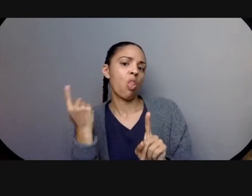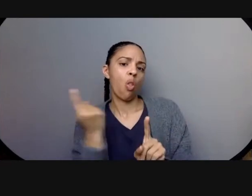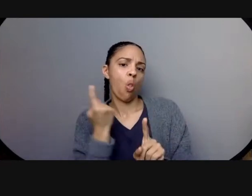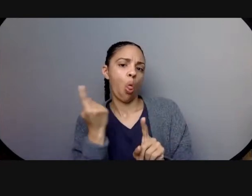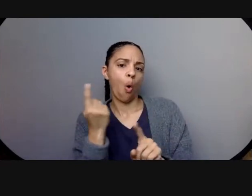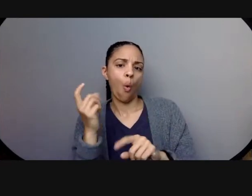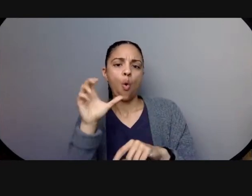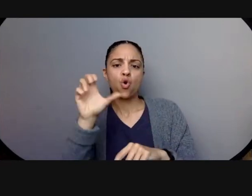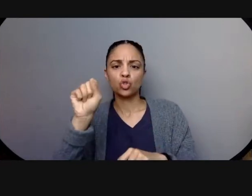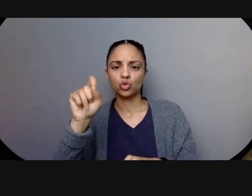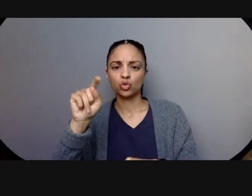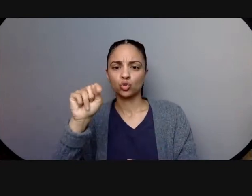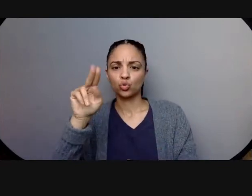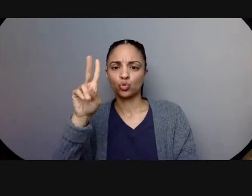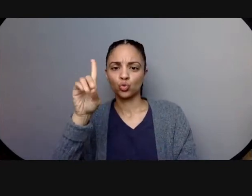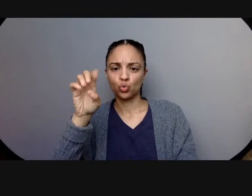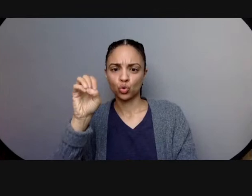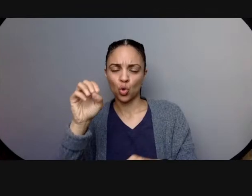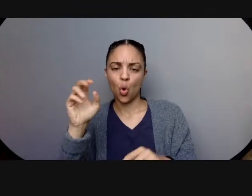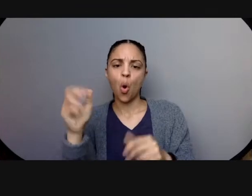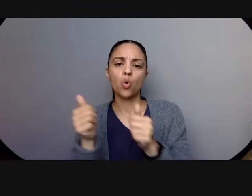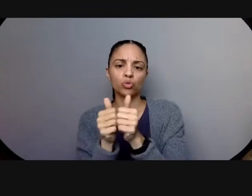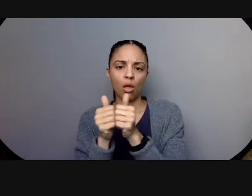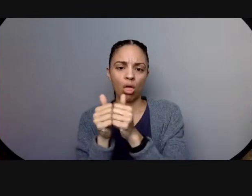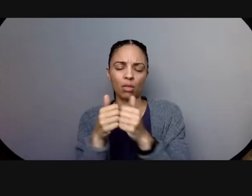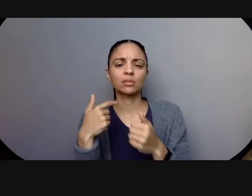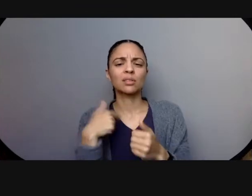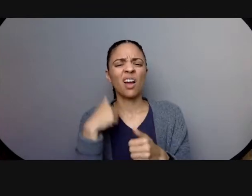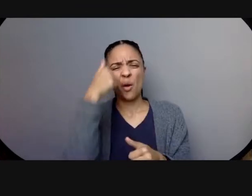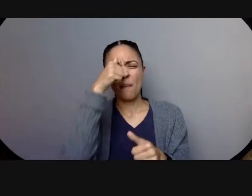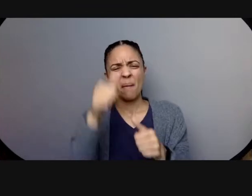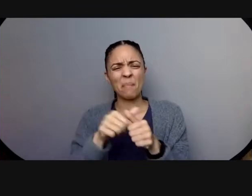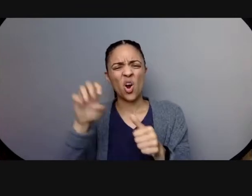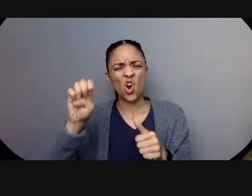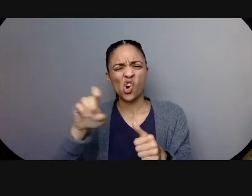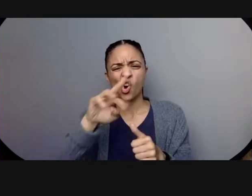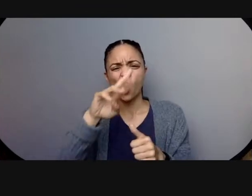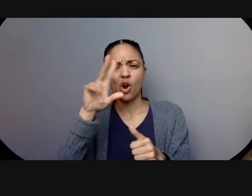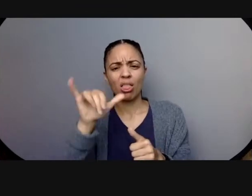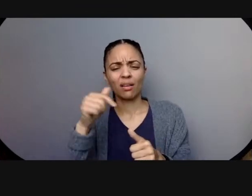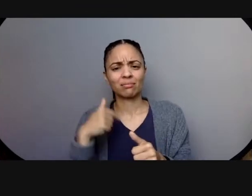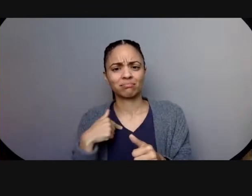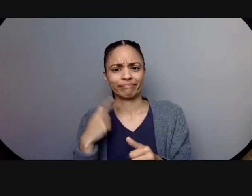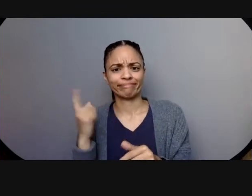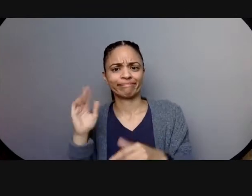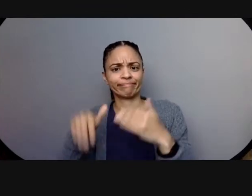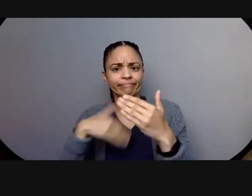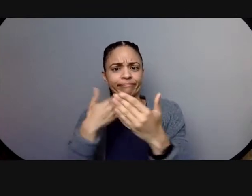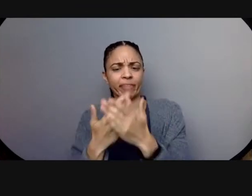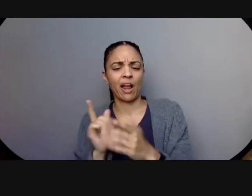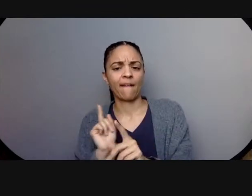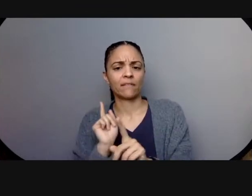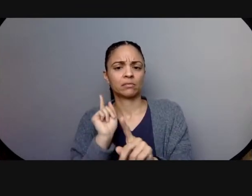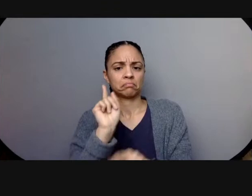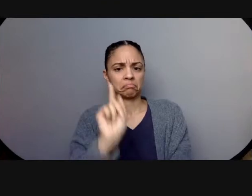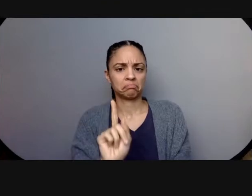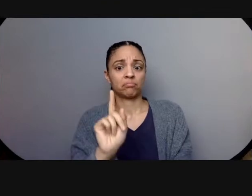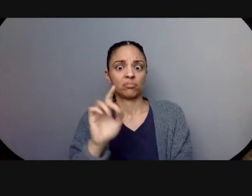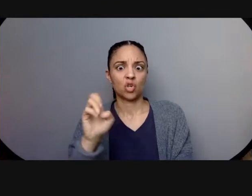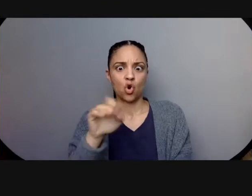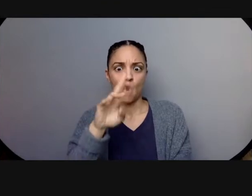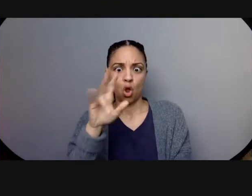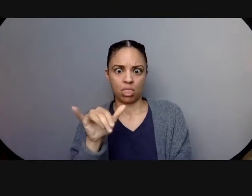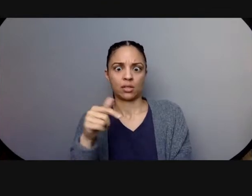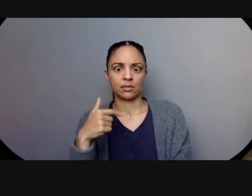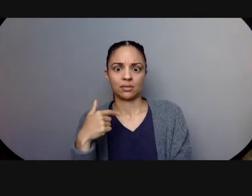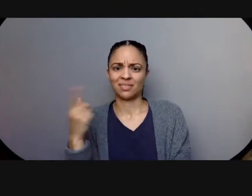come in. I came to get a check or get a itinerary or something. And he's like, man, why are you still here? And I'm looking at him like, he's like,